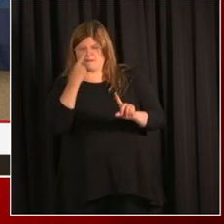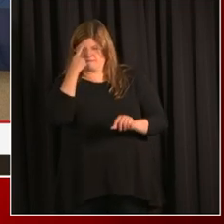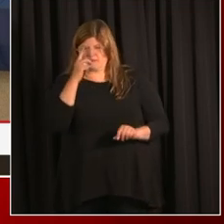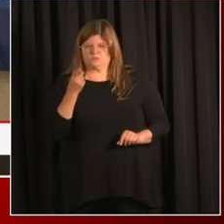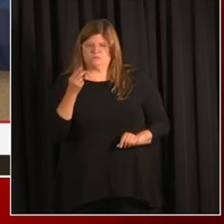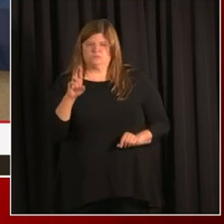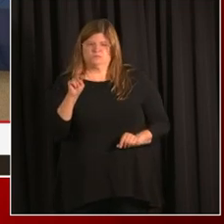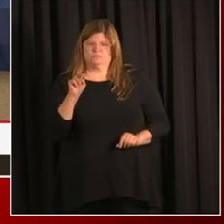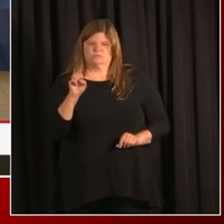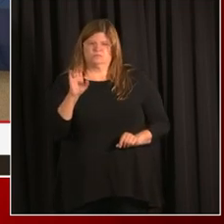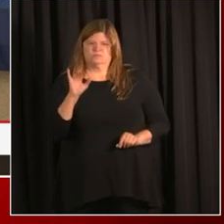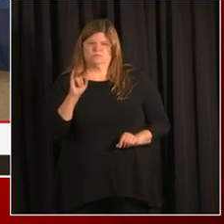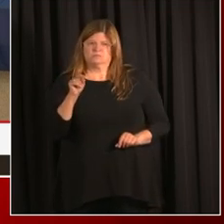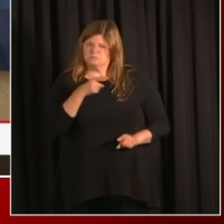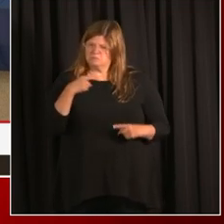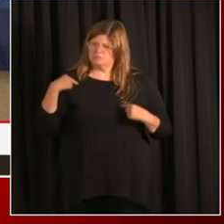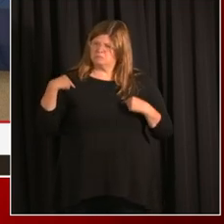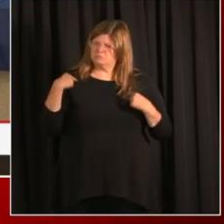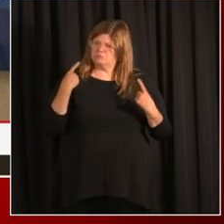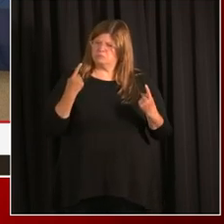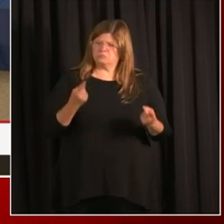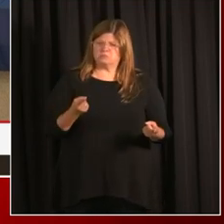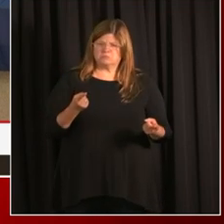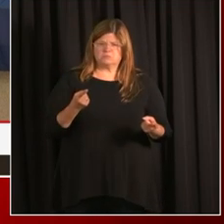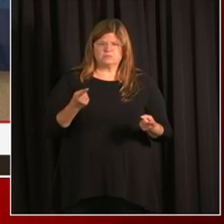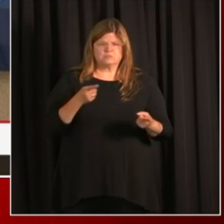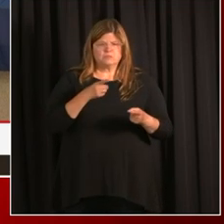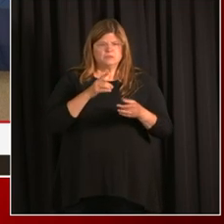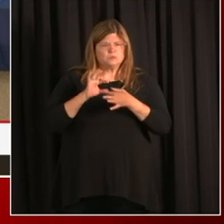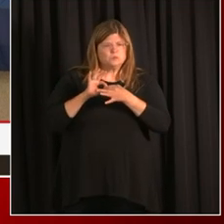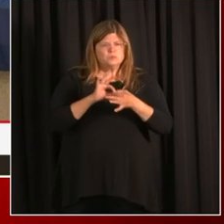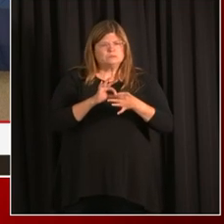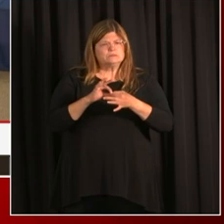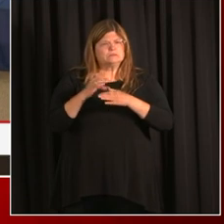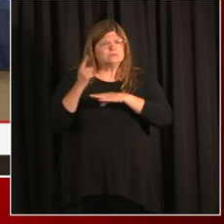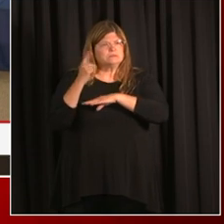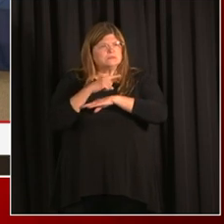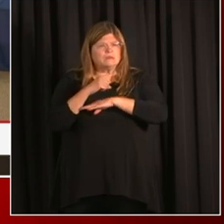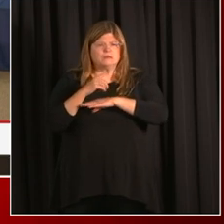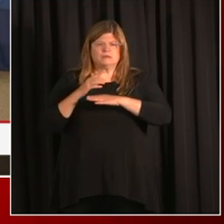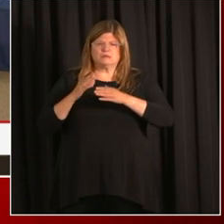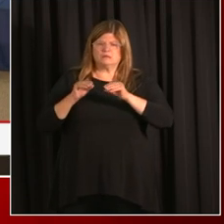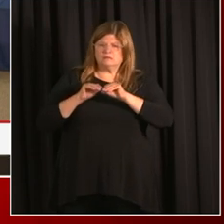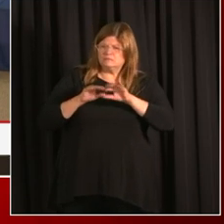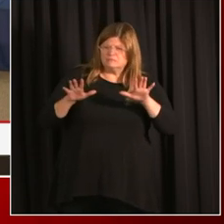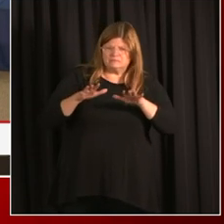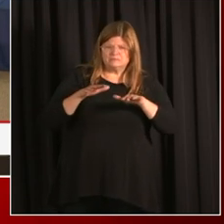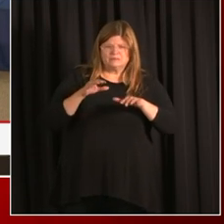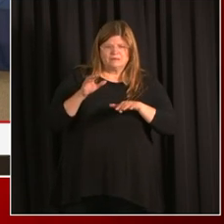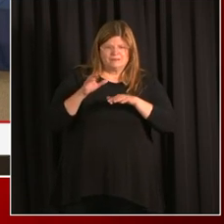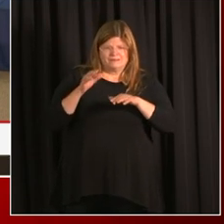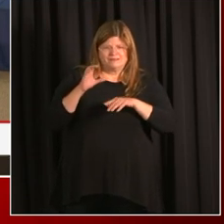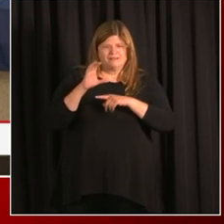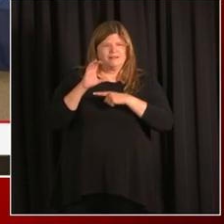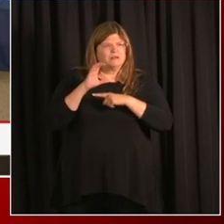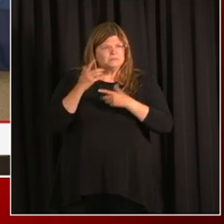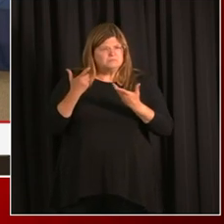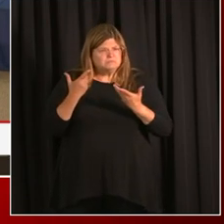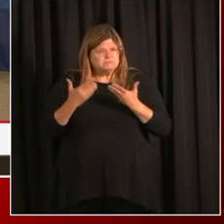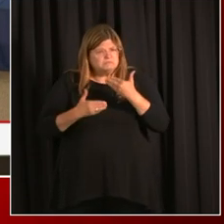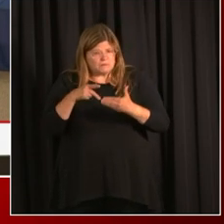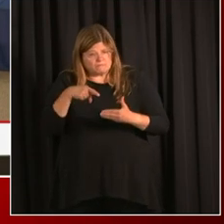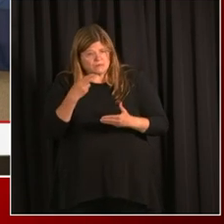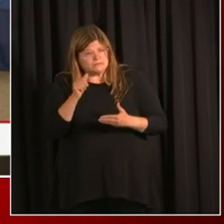not updated our days related to community spread and moving into phase 3, and wondering if there's an update related to